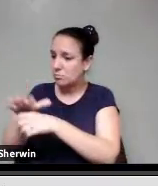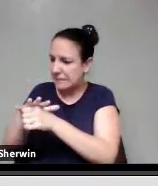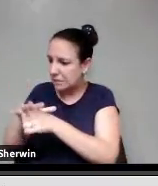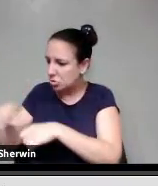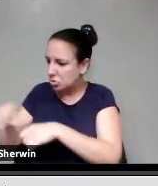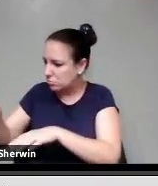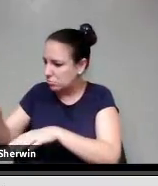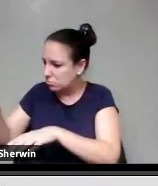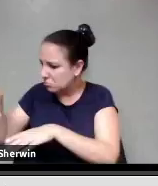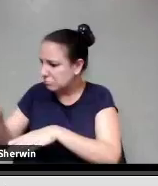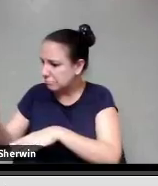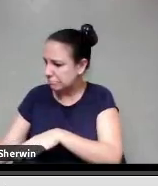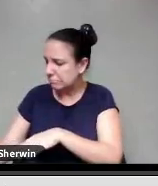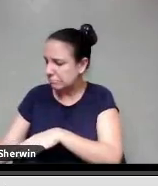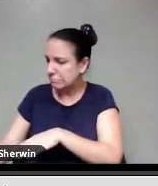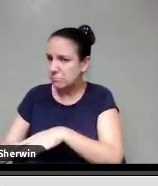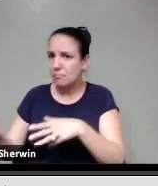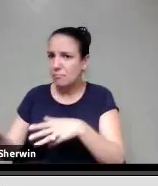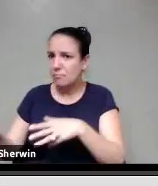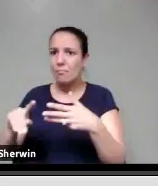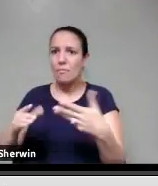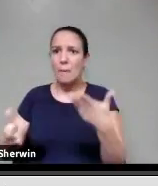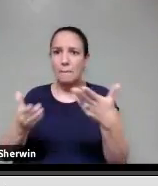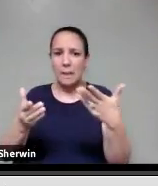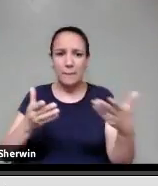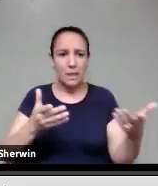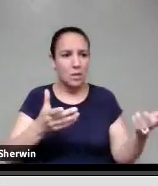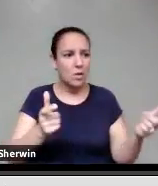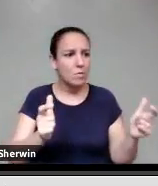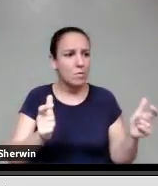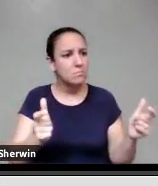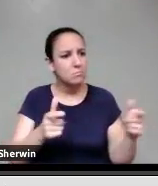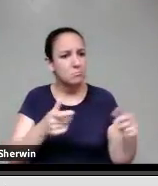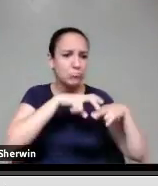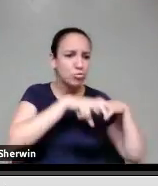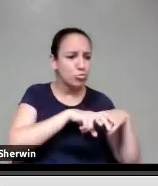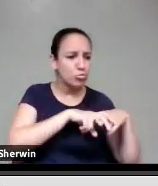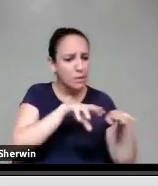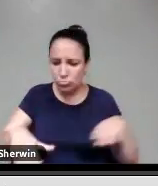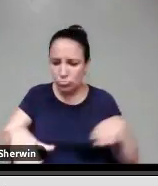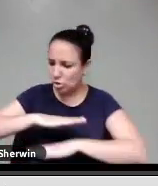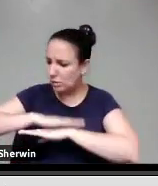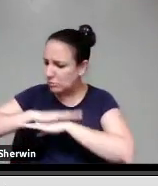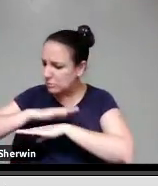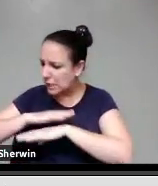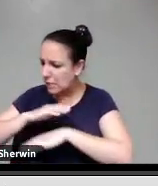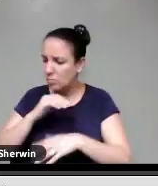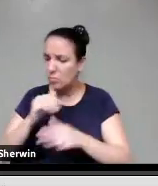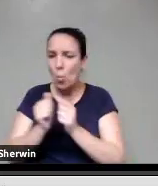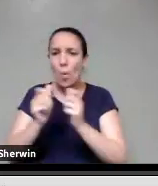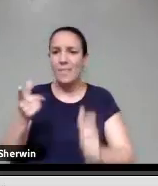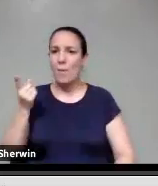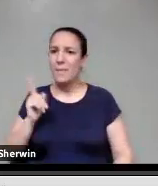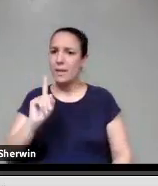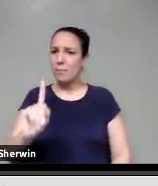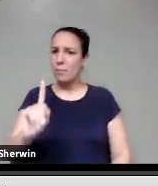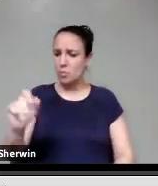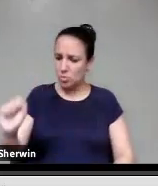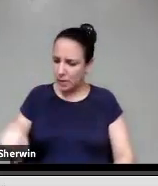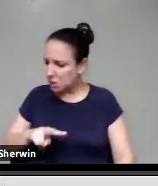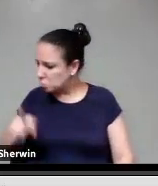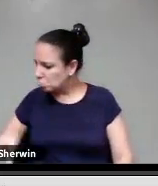room, maybe on the small table that has a lamp on it, to give them a chance to fill it out without actually being approached by anybody. Because there are going to be